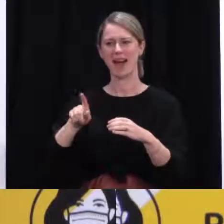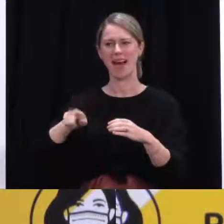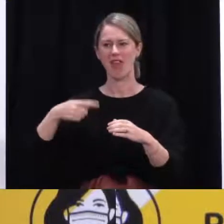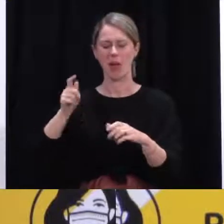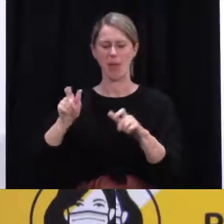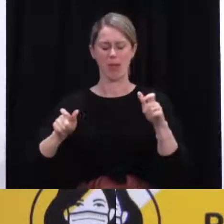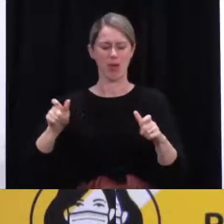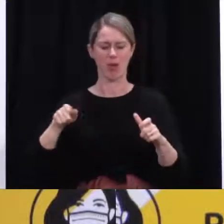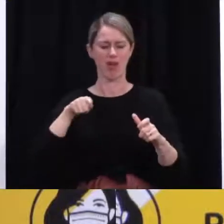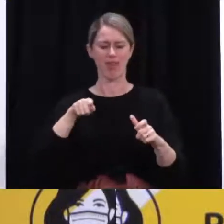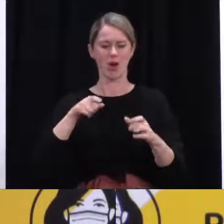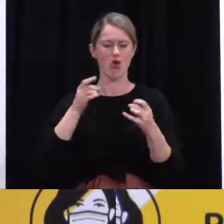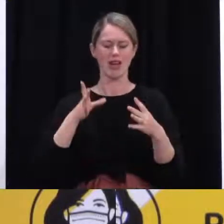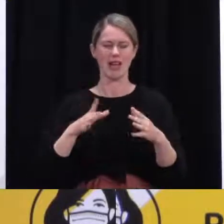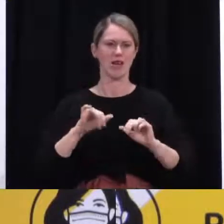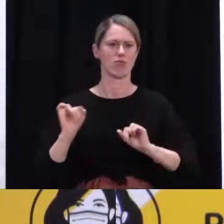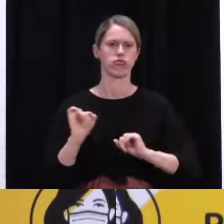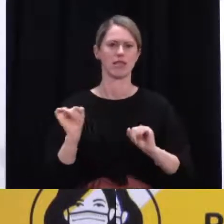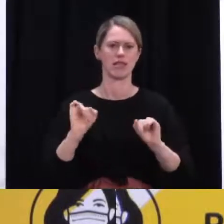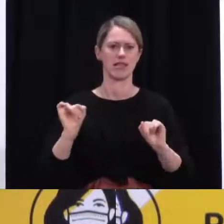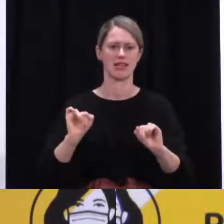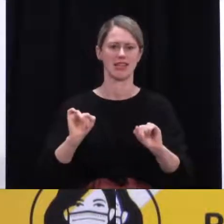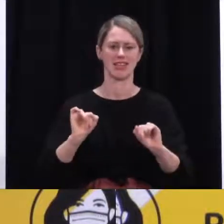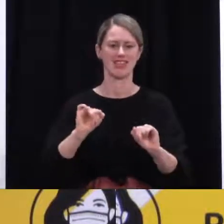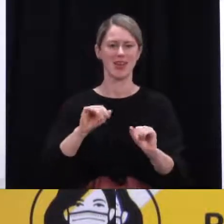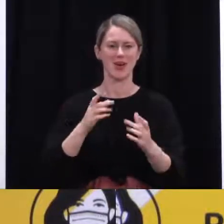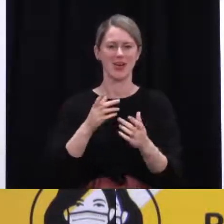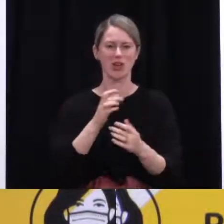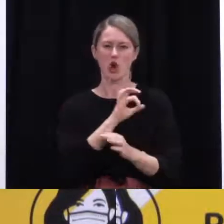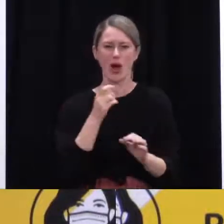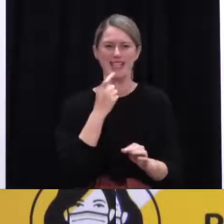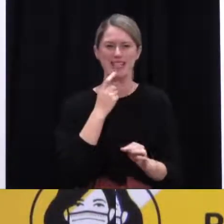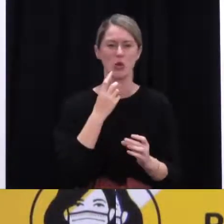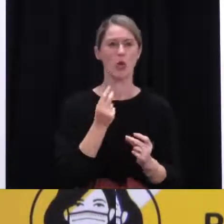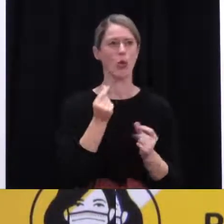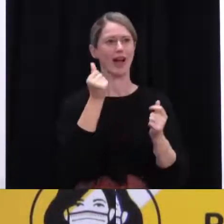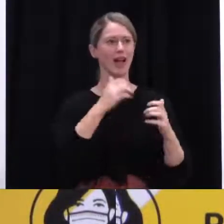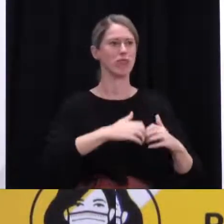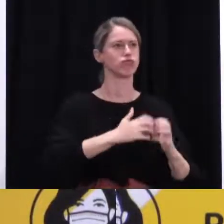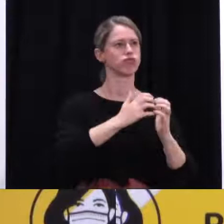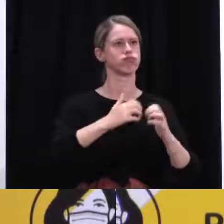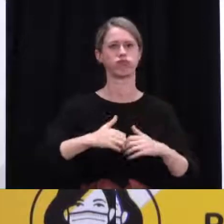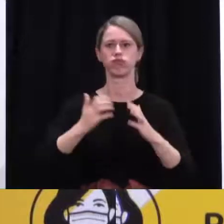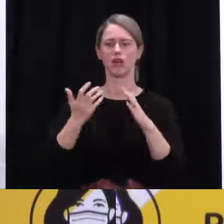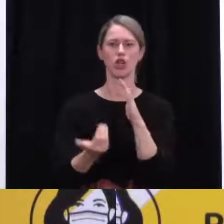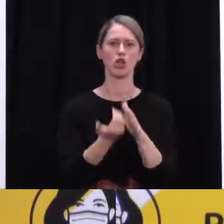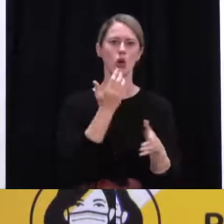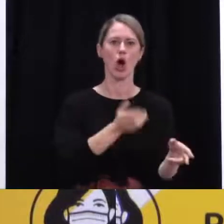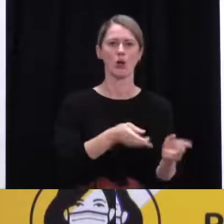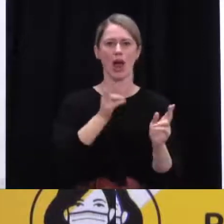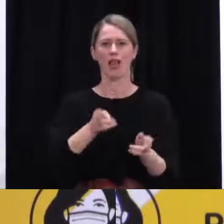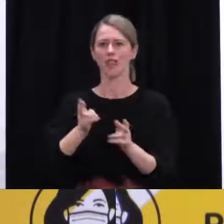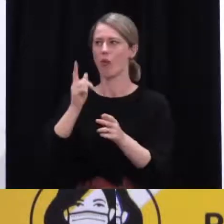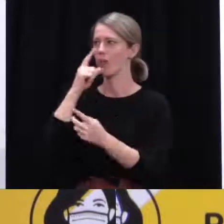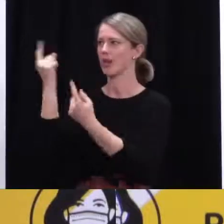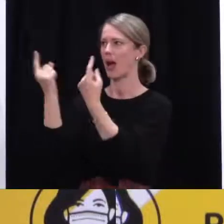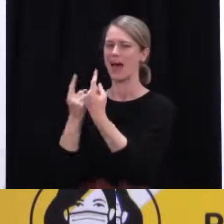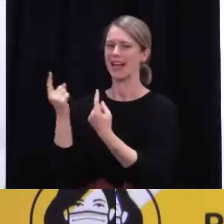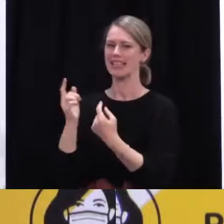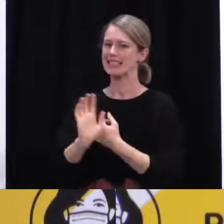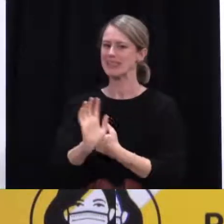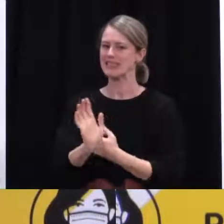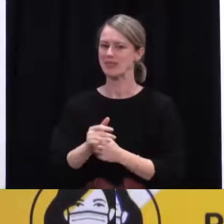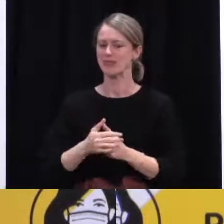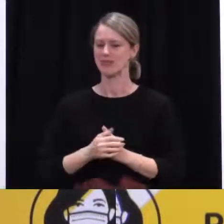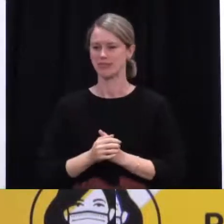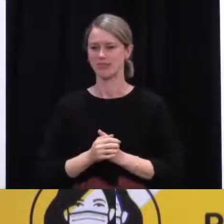requirements to staff and make sure those facilities are operating safely. So there's a lot of work happening in that space. I do acknowledge